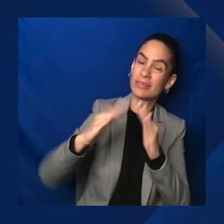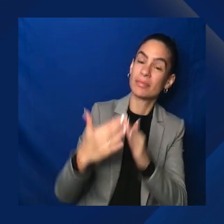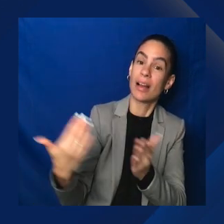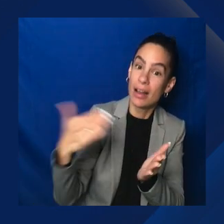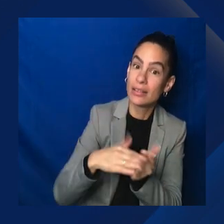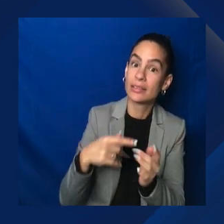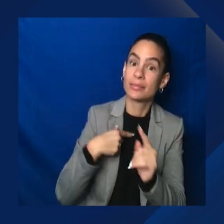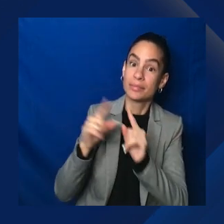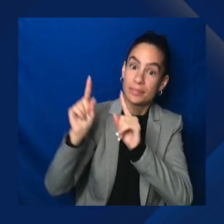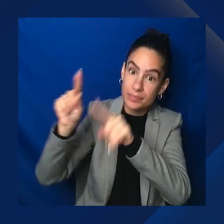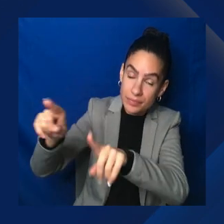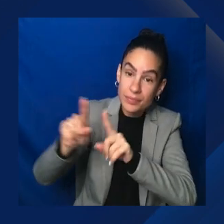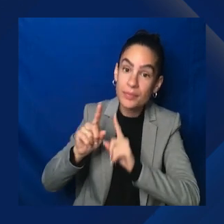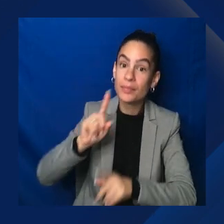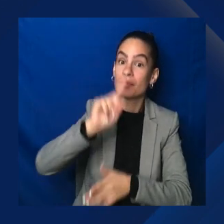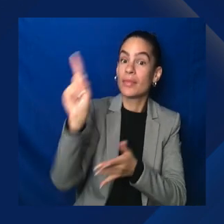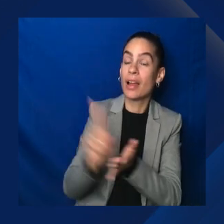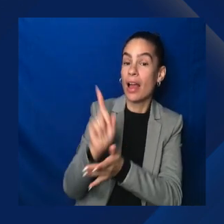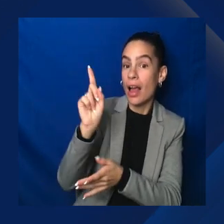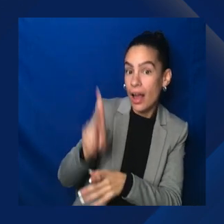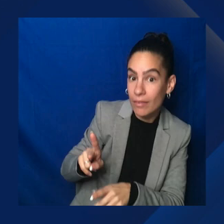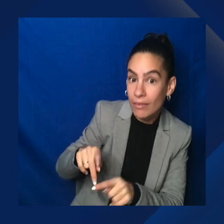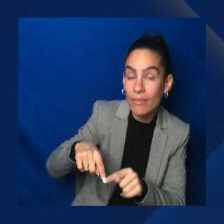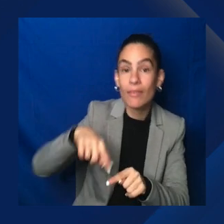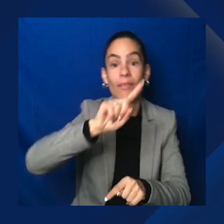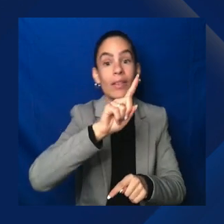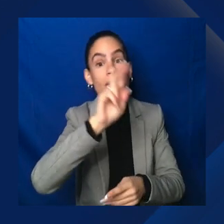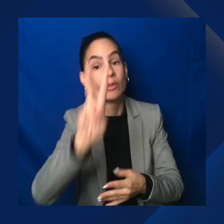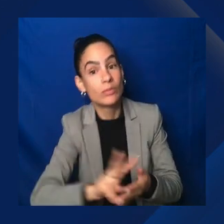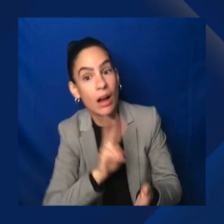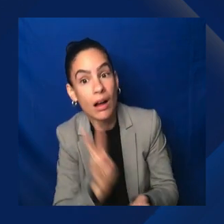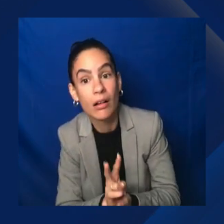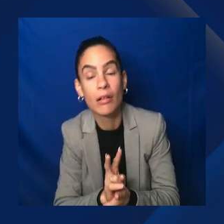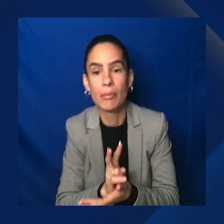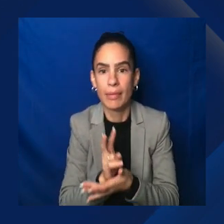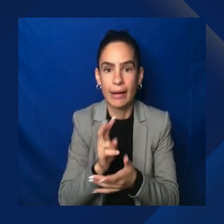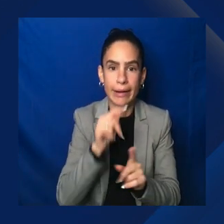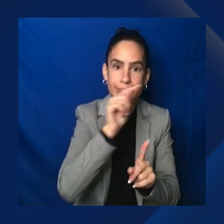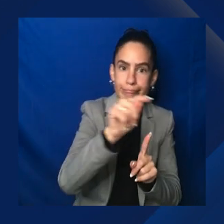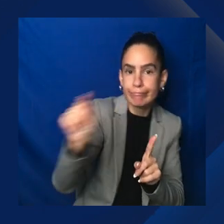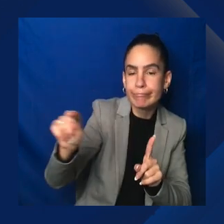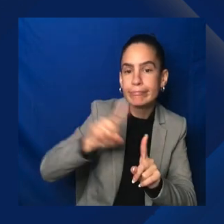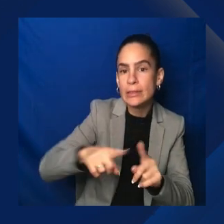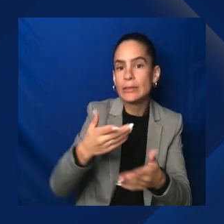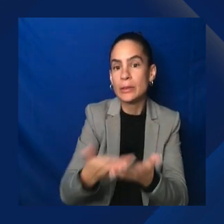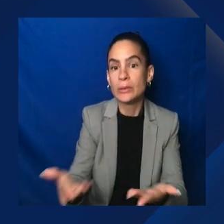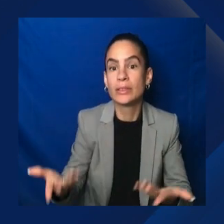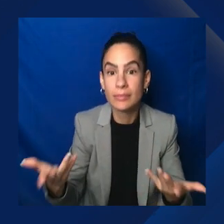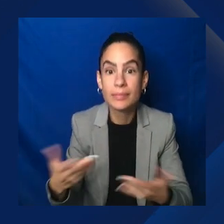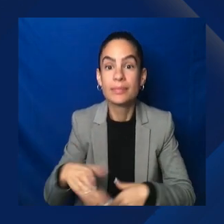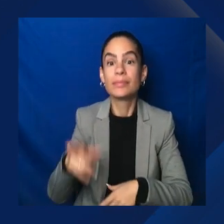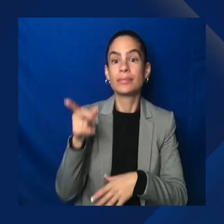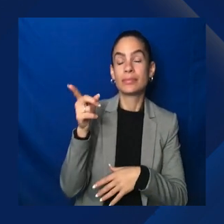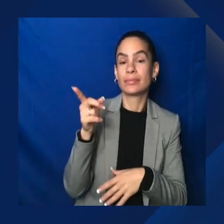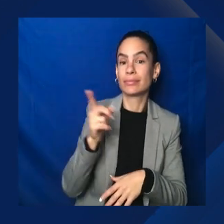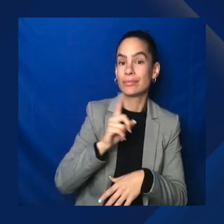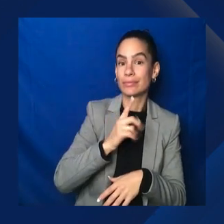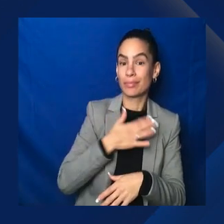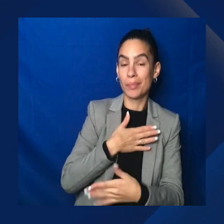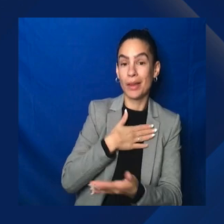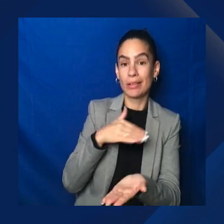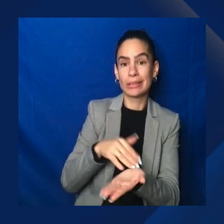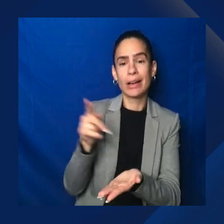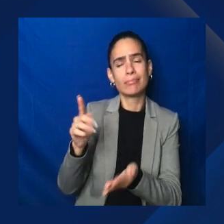1.5, 2 hours away. Coming back to Sterling, my doctor was amazing and talked to me about every diagnosis